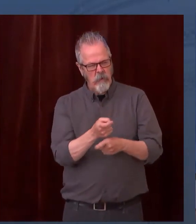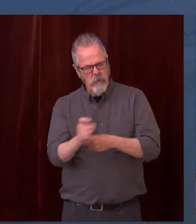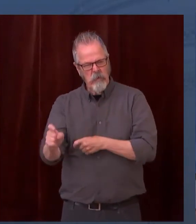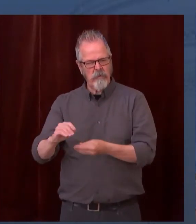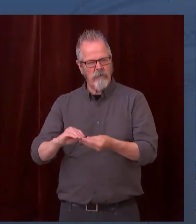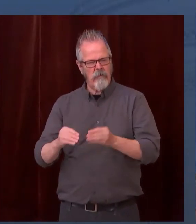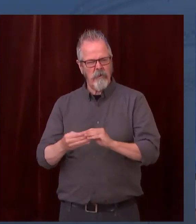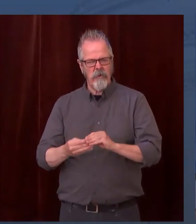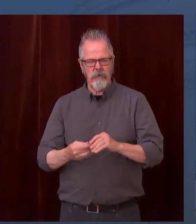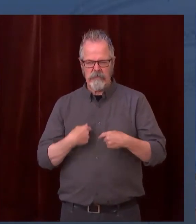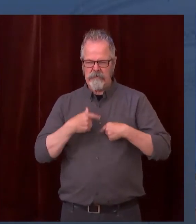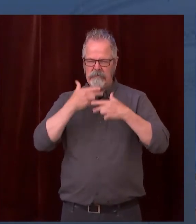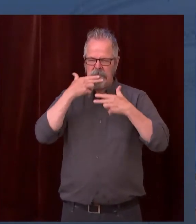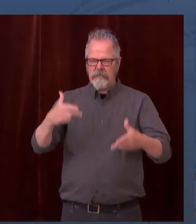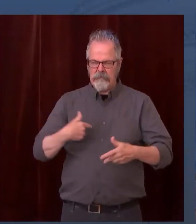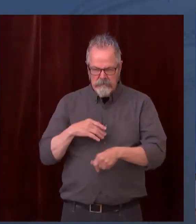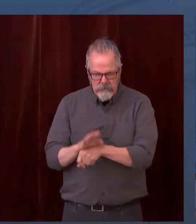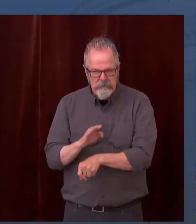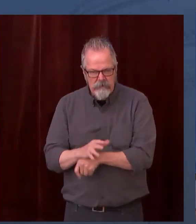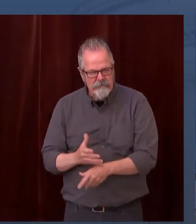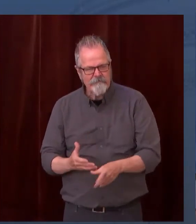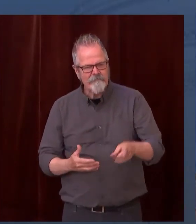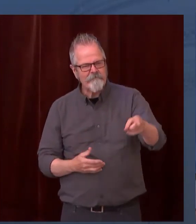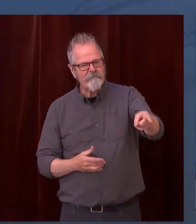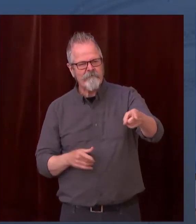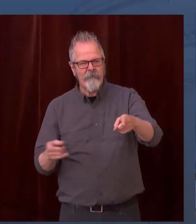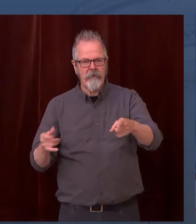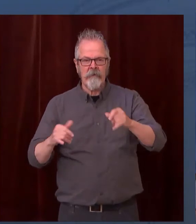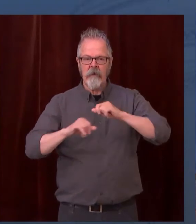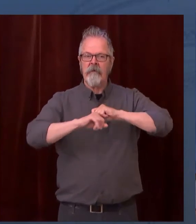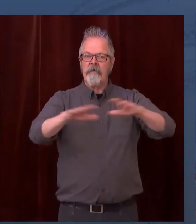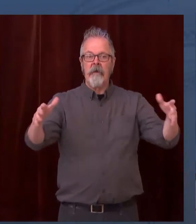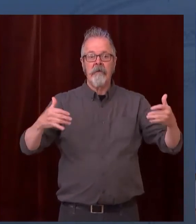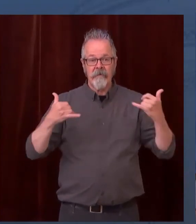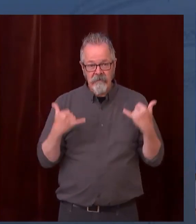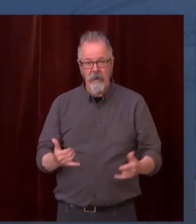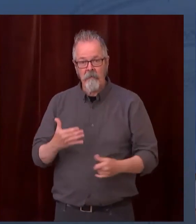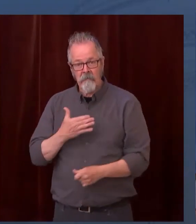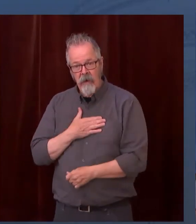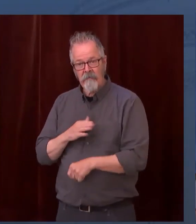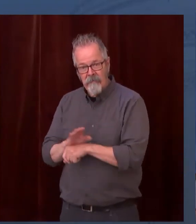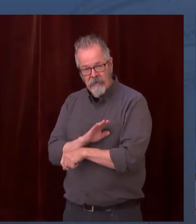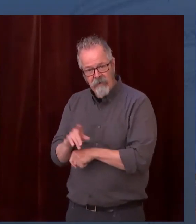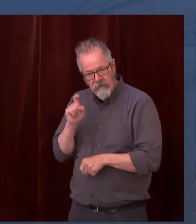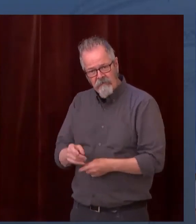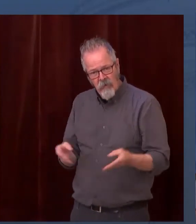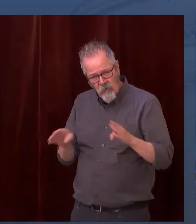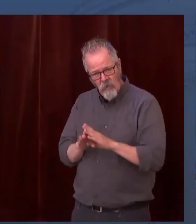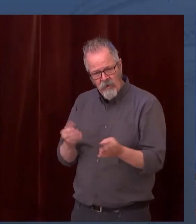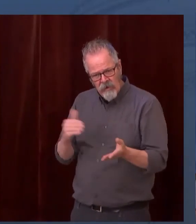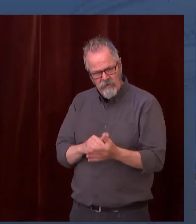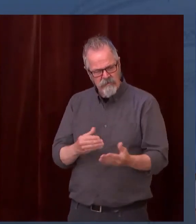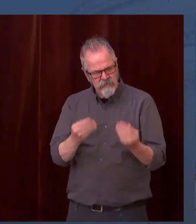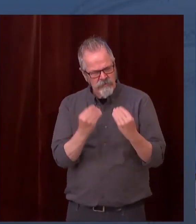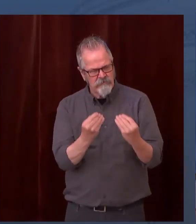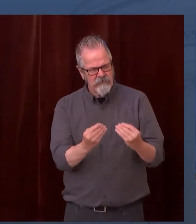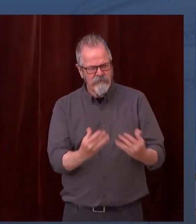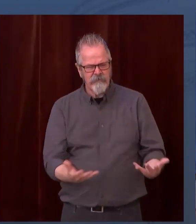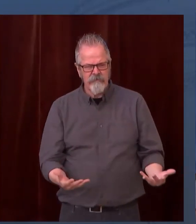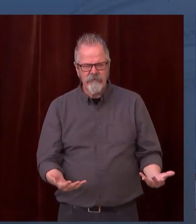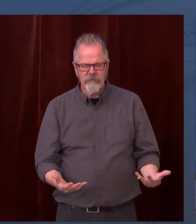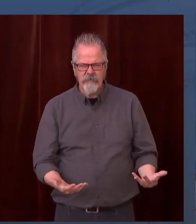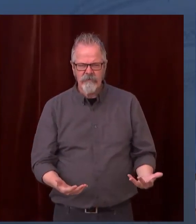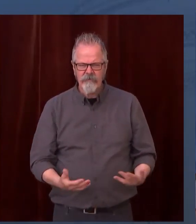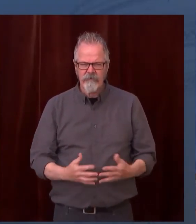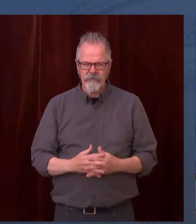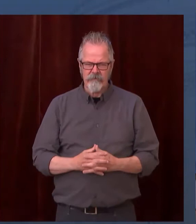set and isn't enforcing? So I'm wondering can you suspend aspects of due process that the